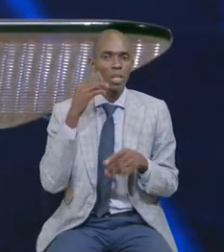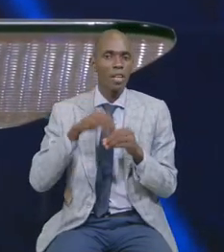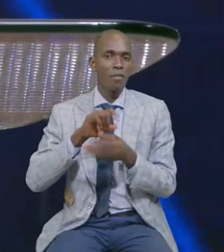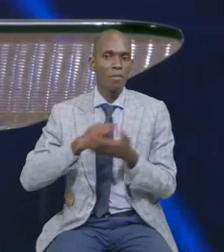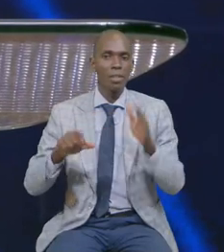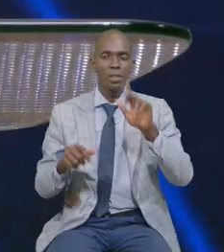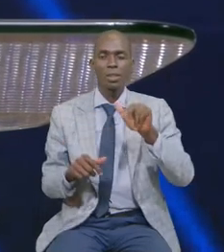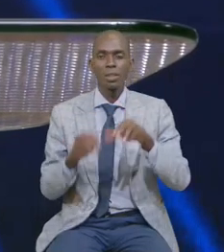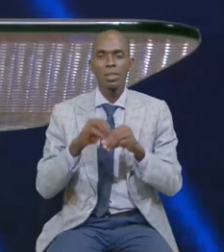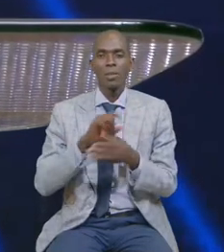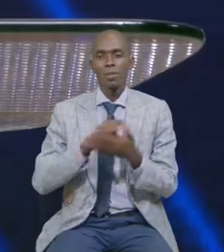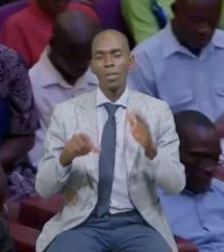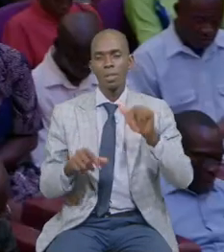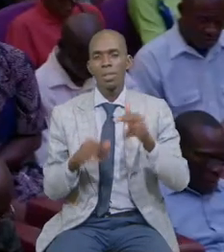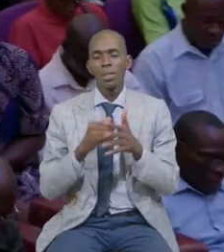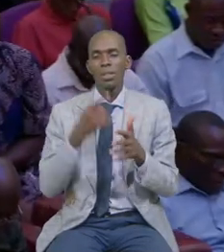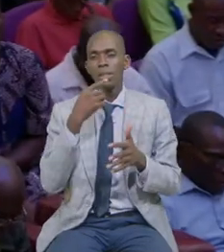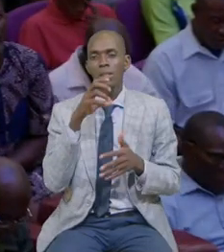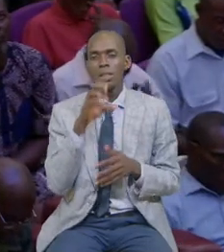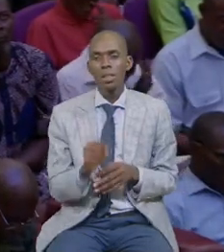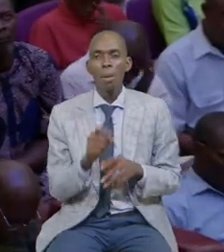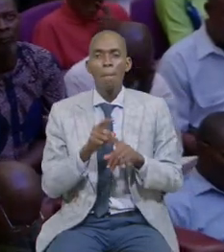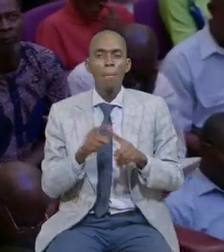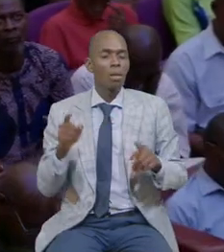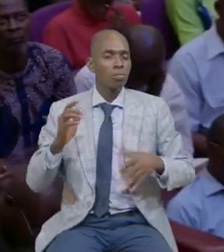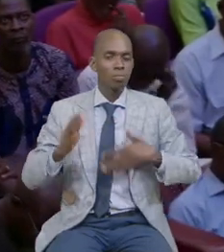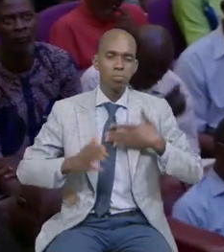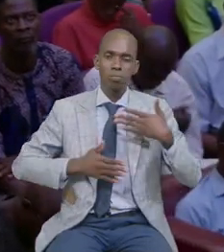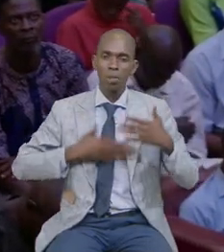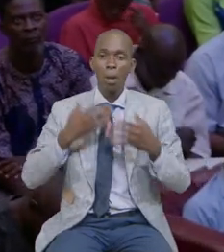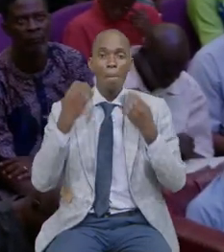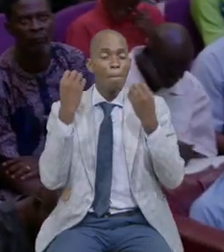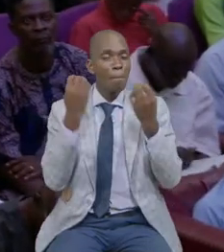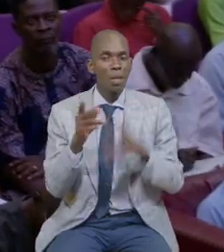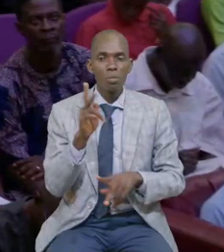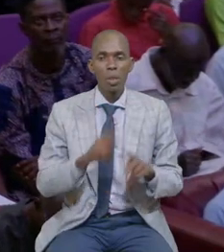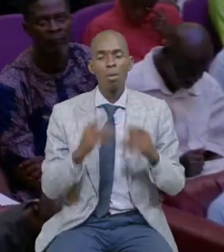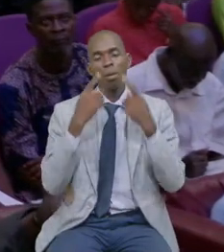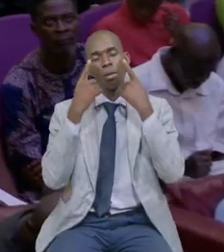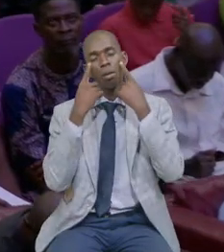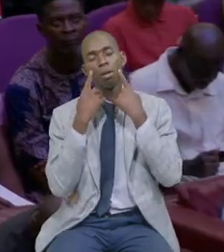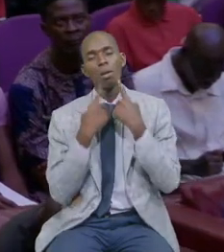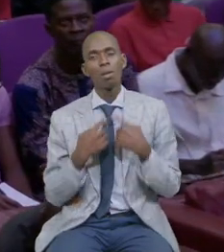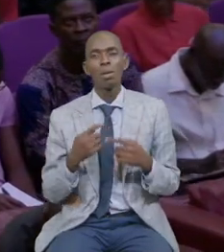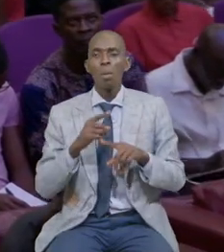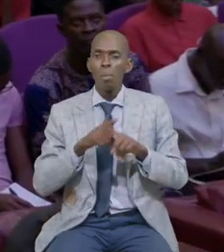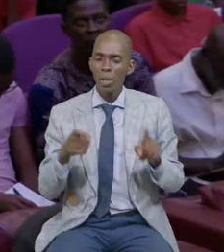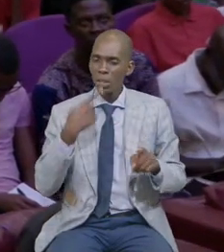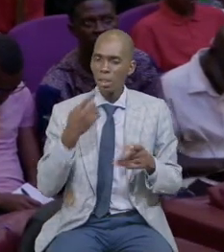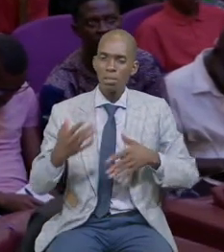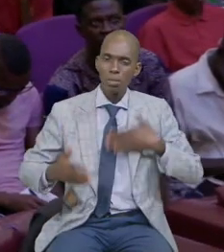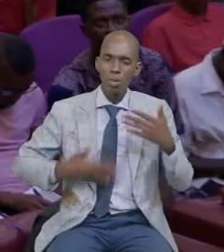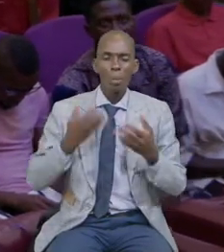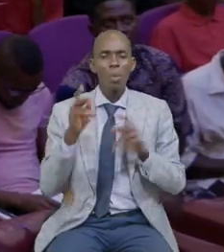13 it says but Rejoice many people Mama but Richards many people complain